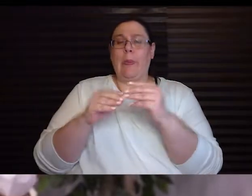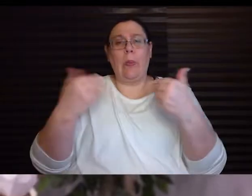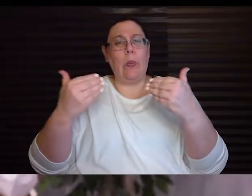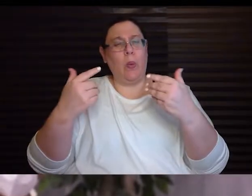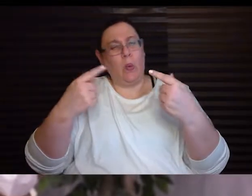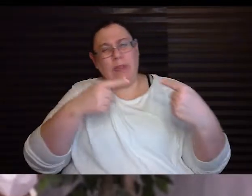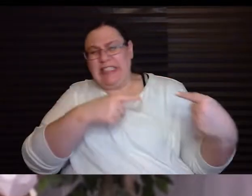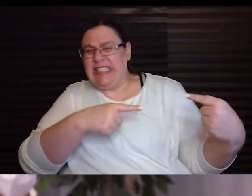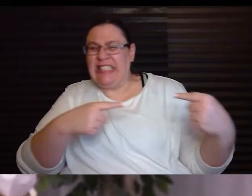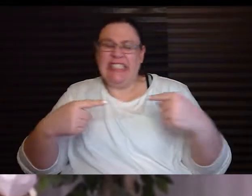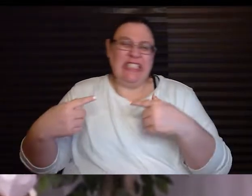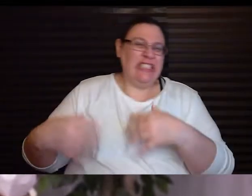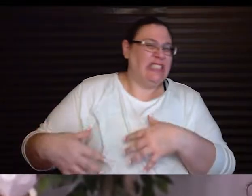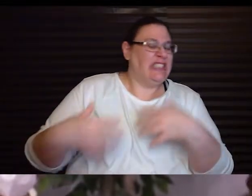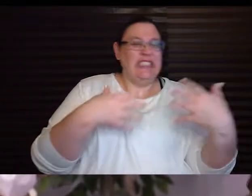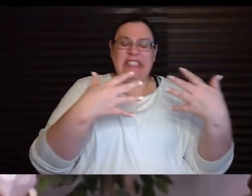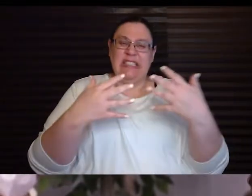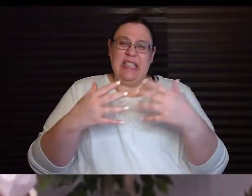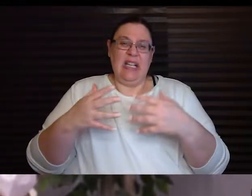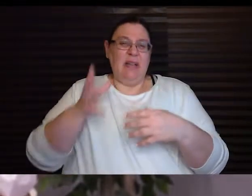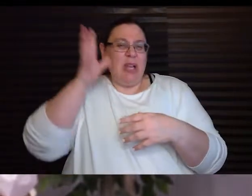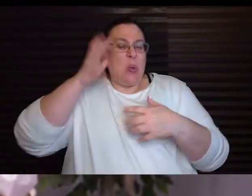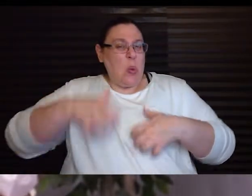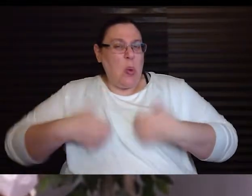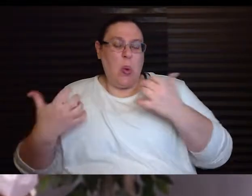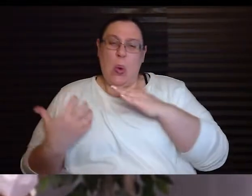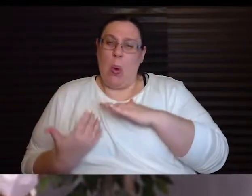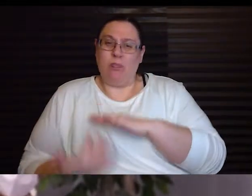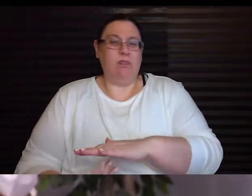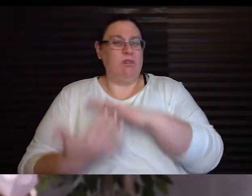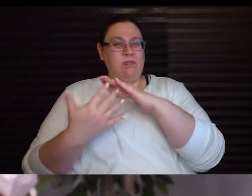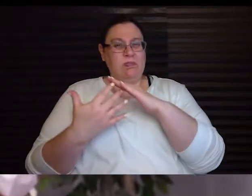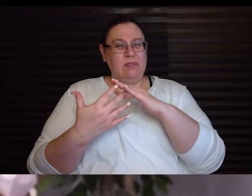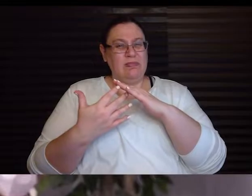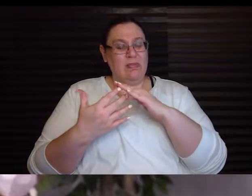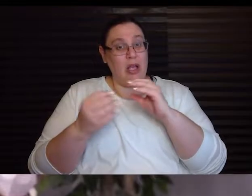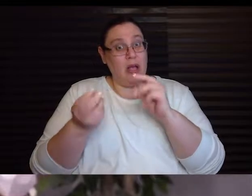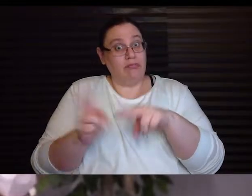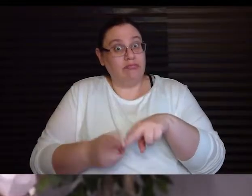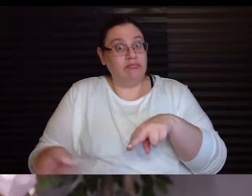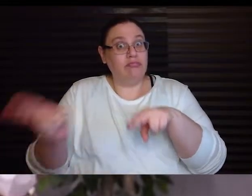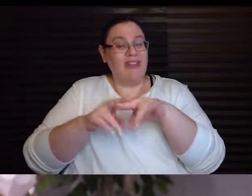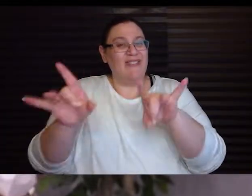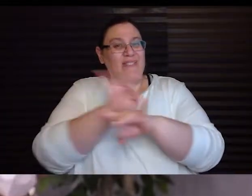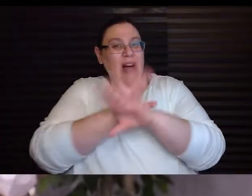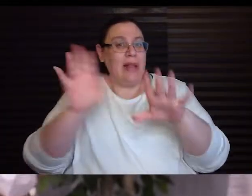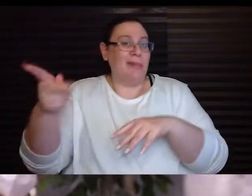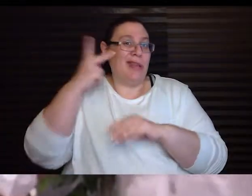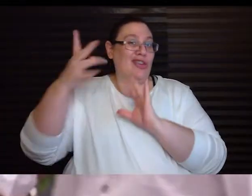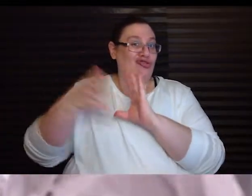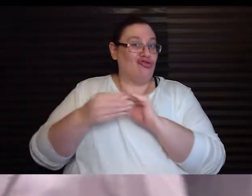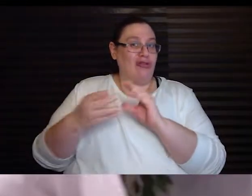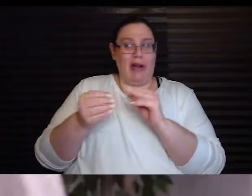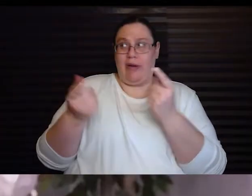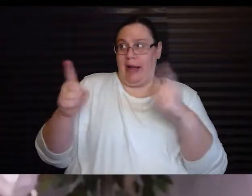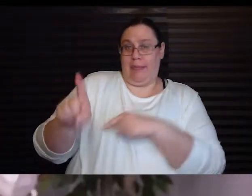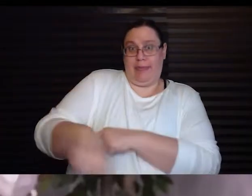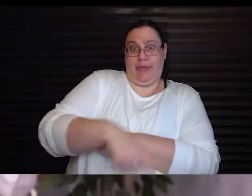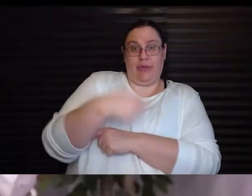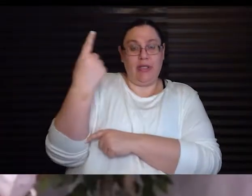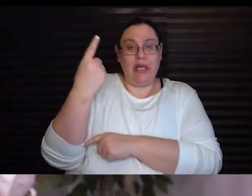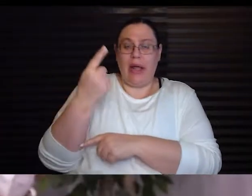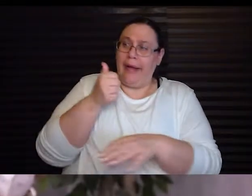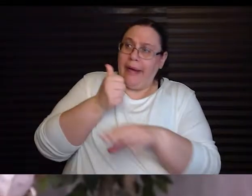become battlegrounds with seething parents who are amped up on the increasingly violent political rhetoric of our time,